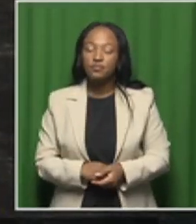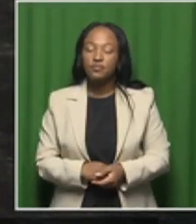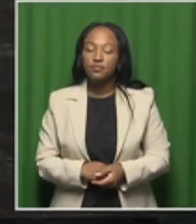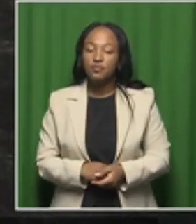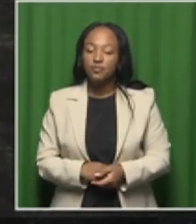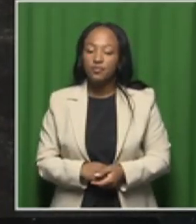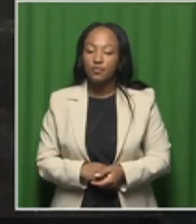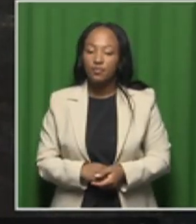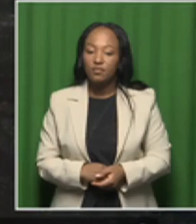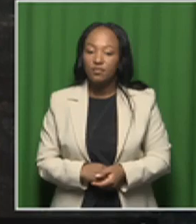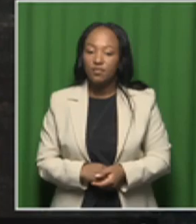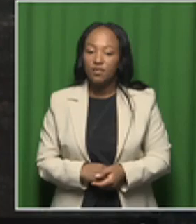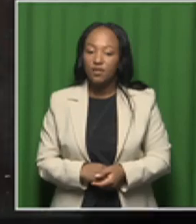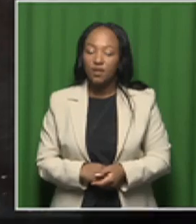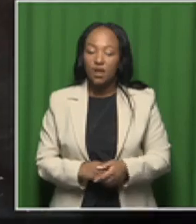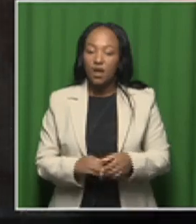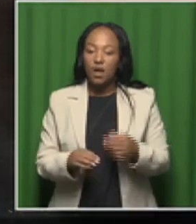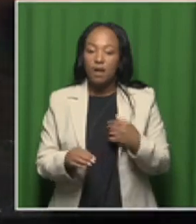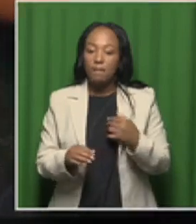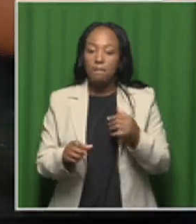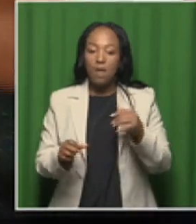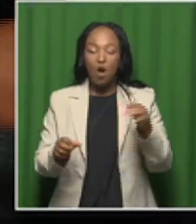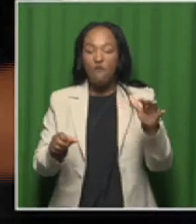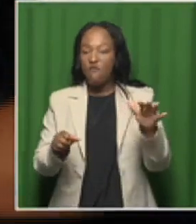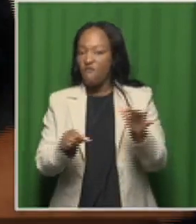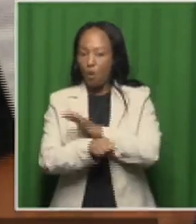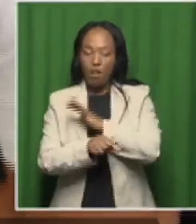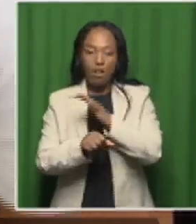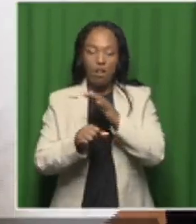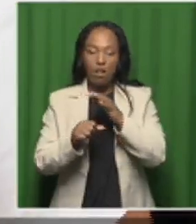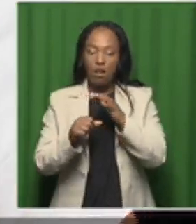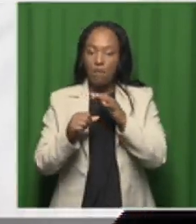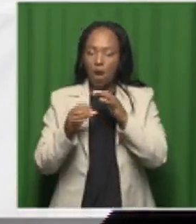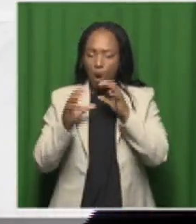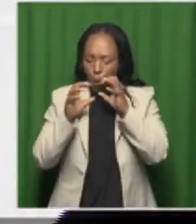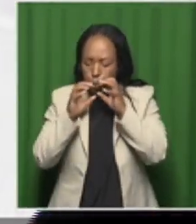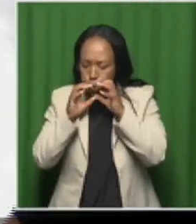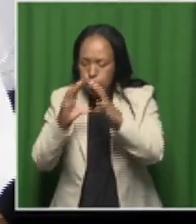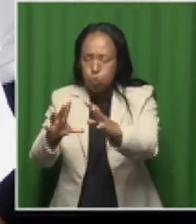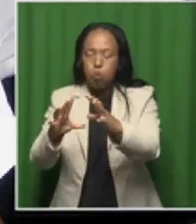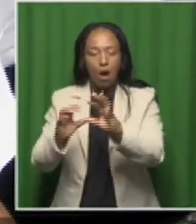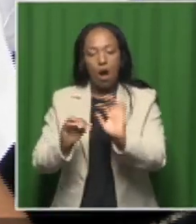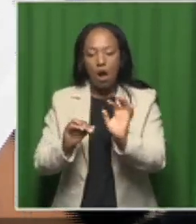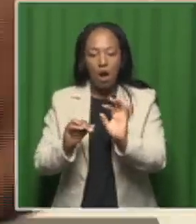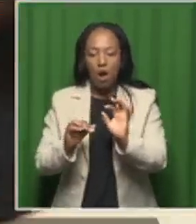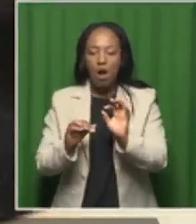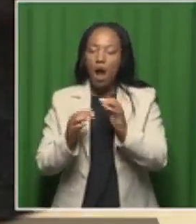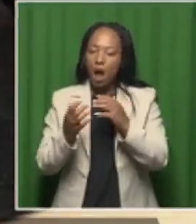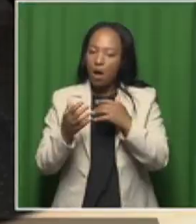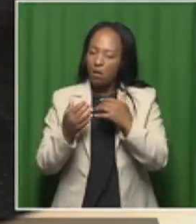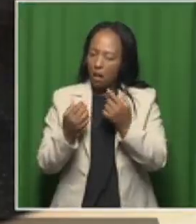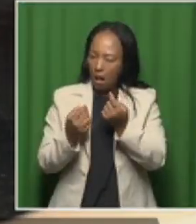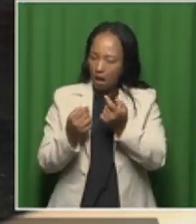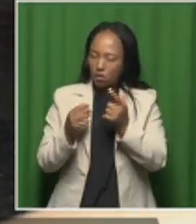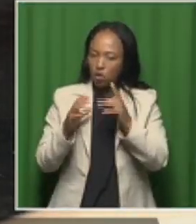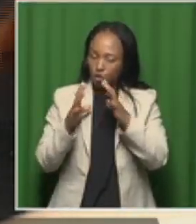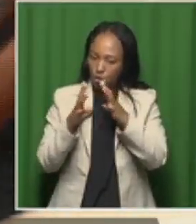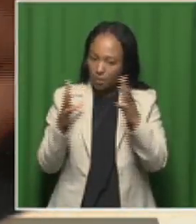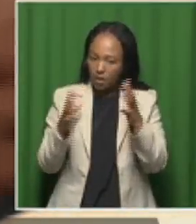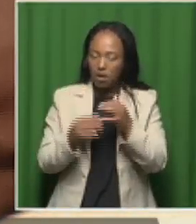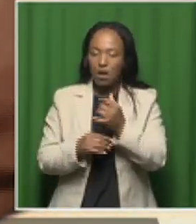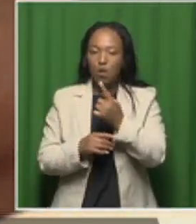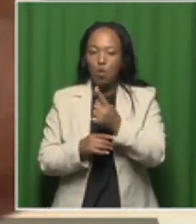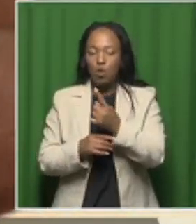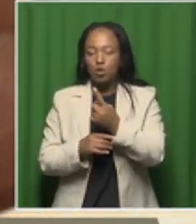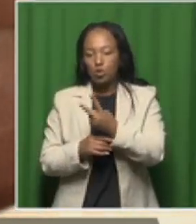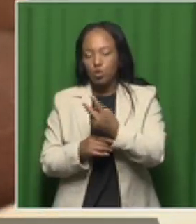not full up your chest because you're going to blow this baby's lungs. Yes. Nice and easy. So you're going in there. 2, 3, 4,